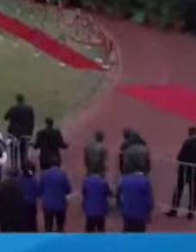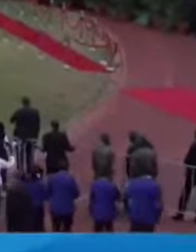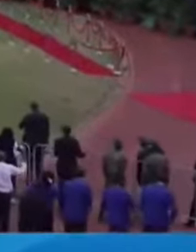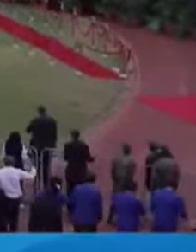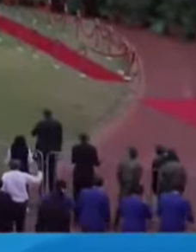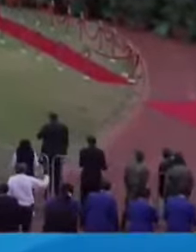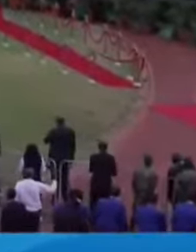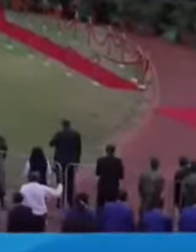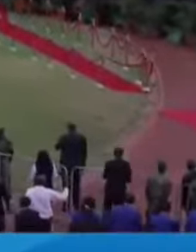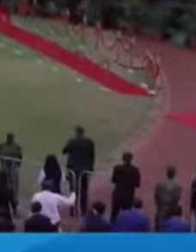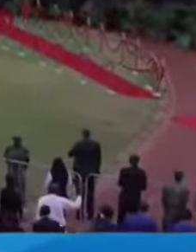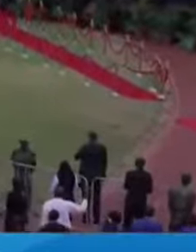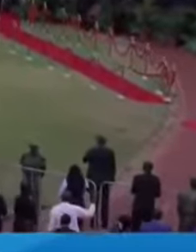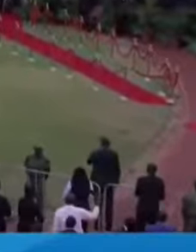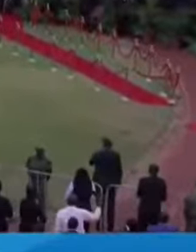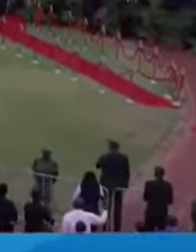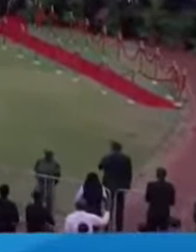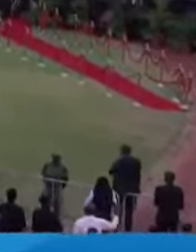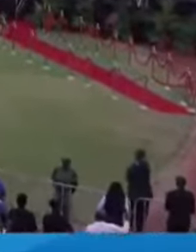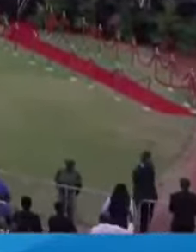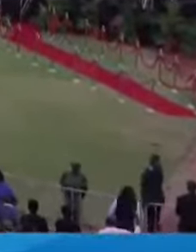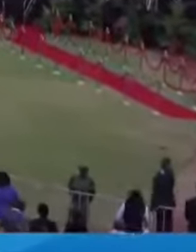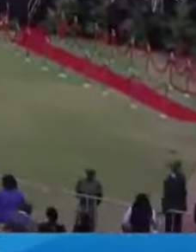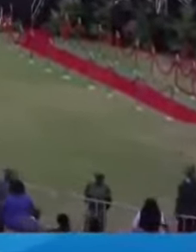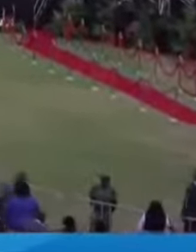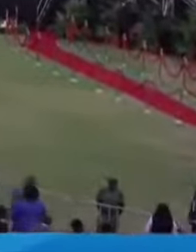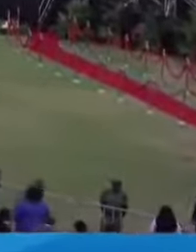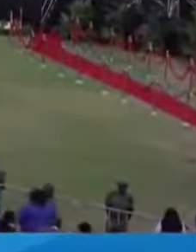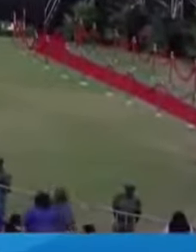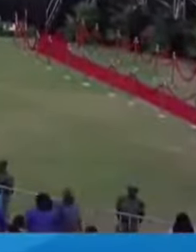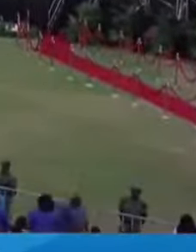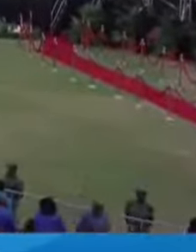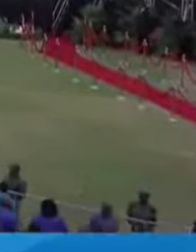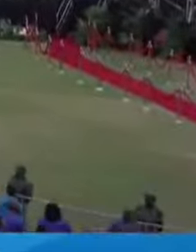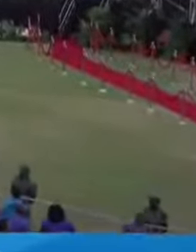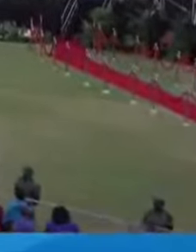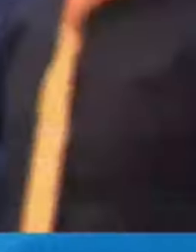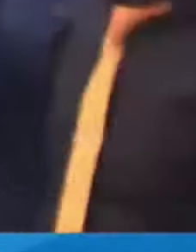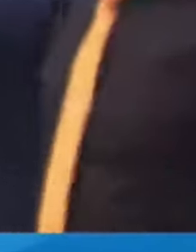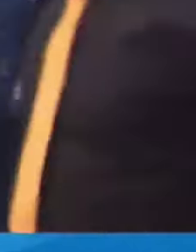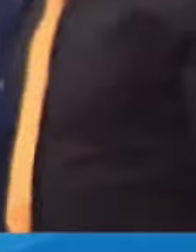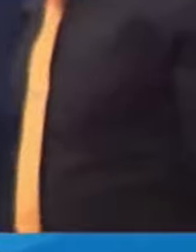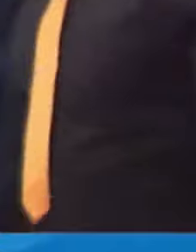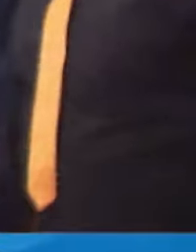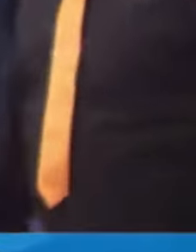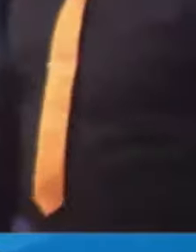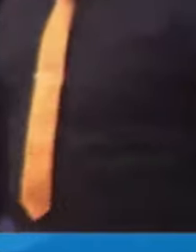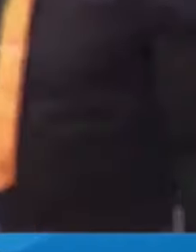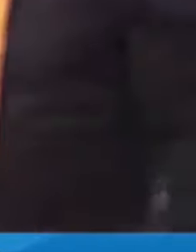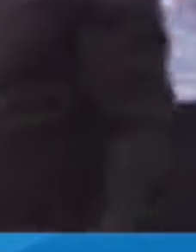shound I know who I am wave your hands come